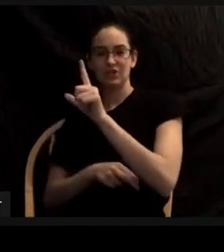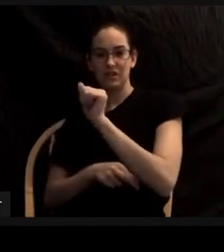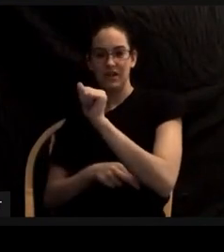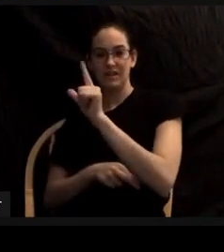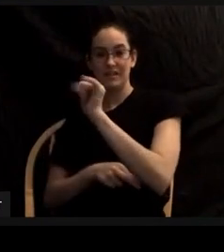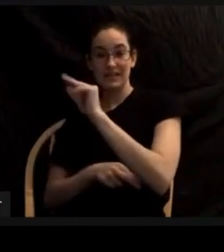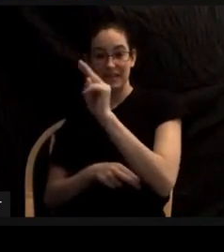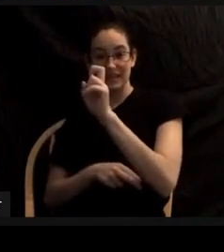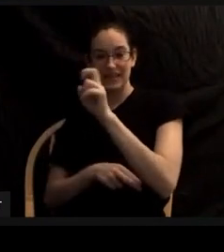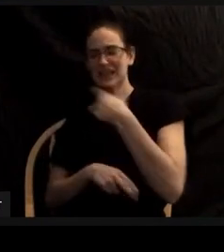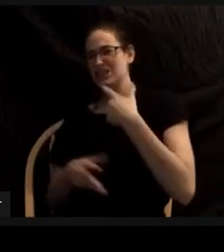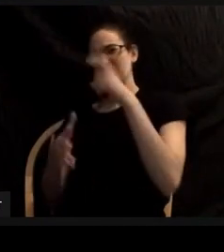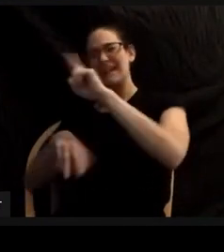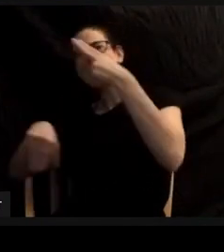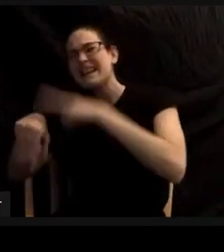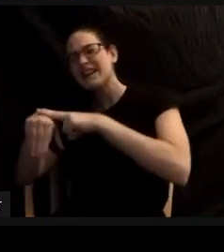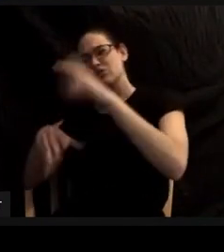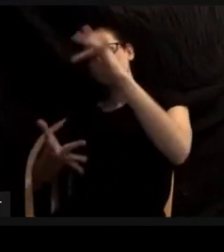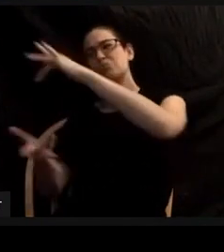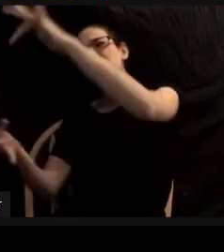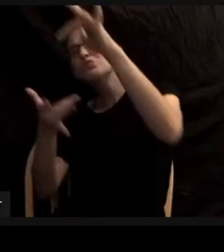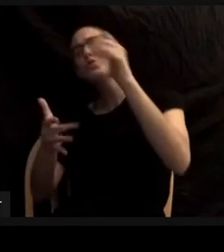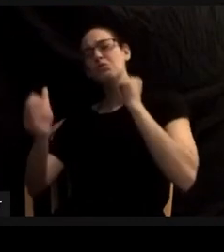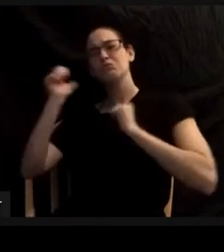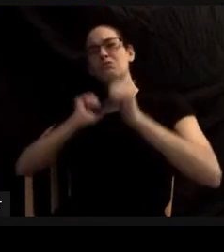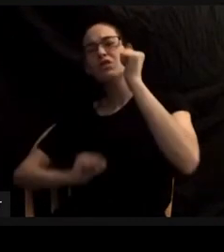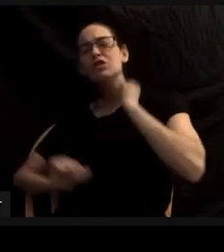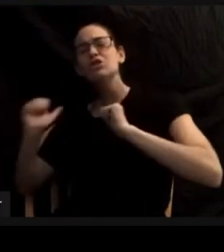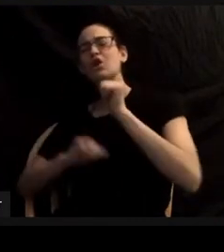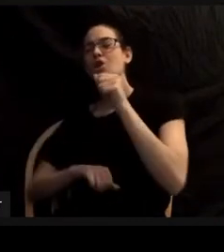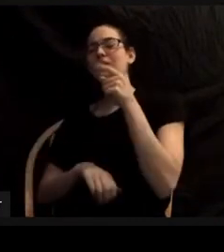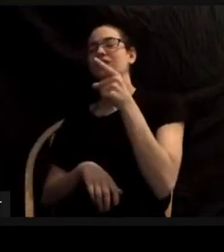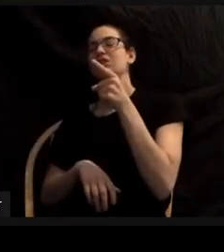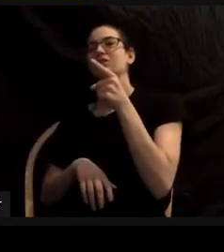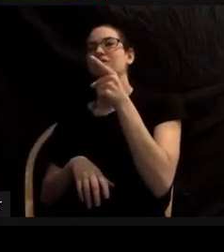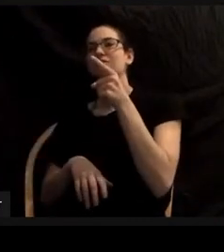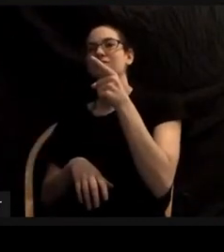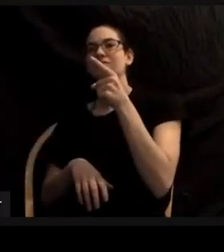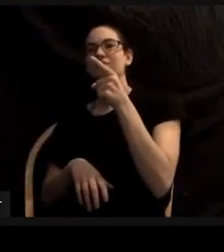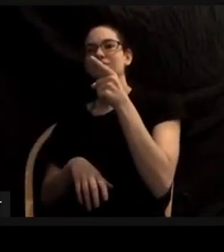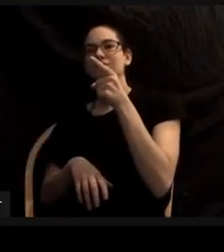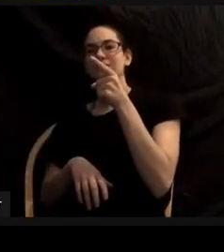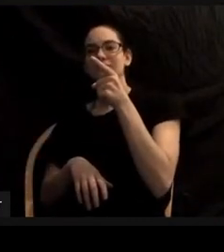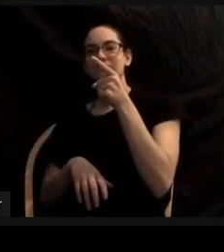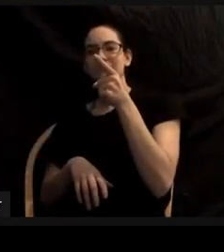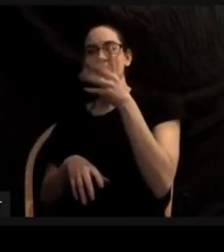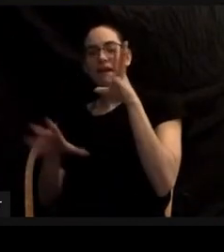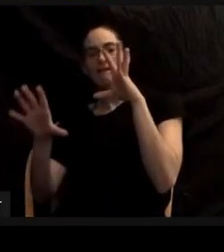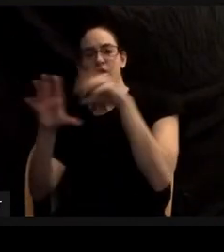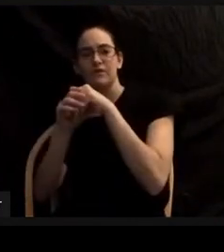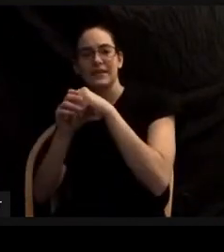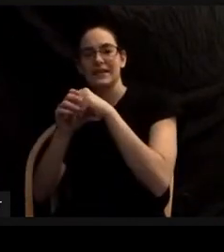she's been in like national tours of like shows, and she's like a voiceover on a Netflix cartoon right